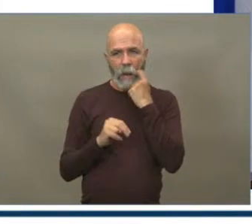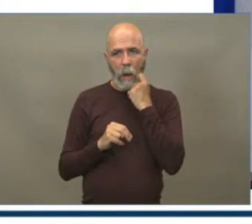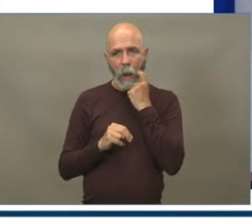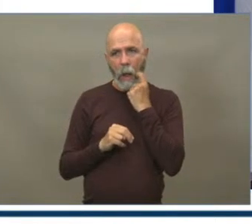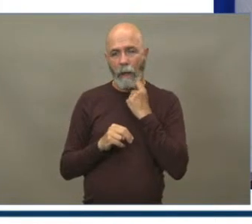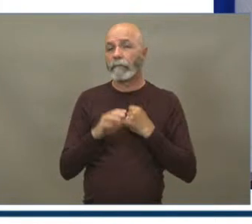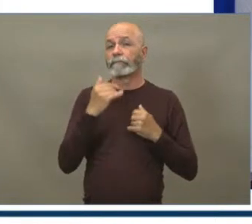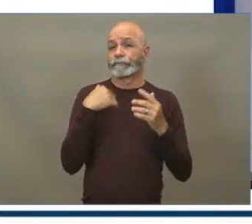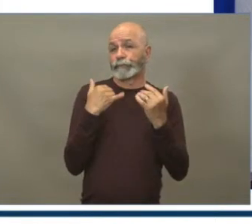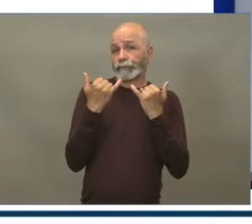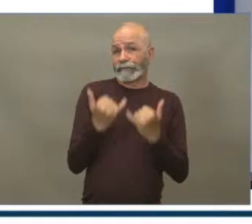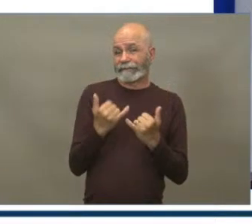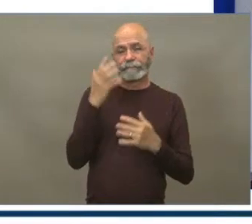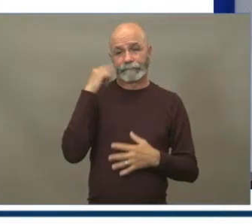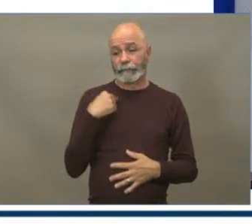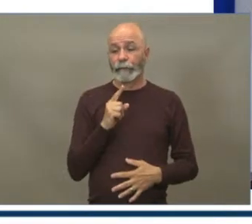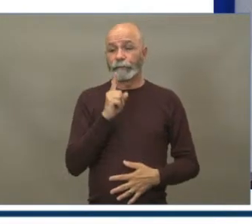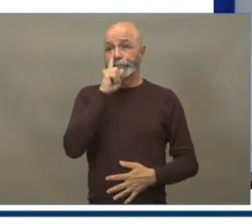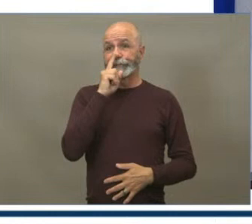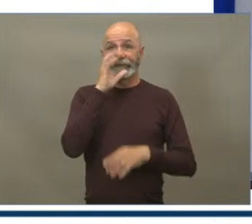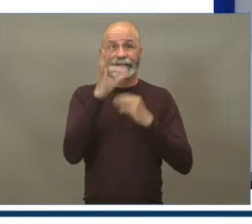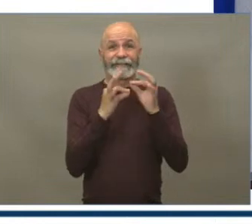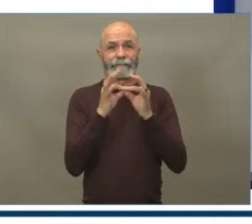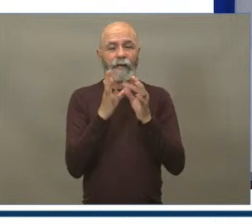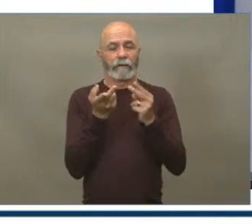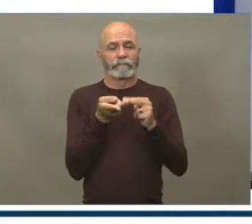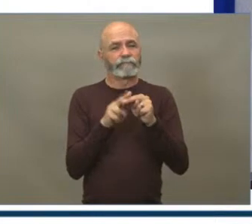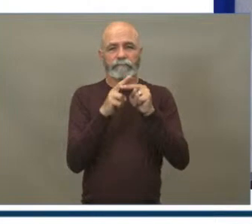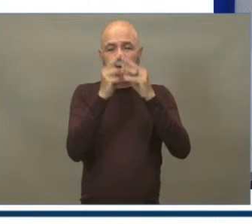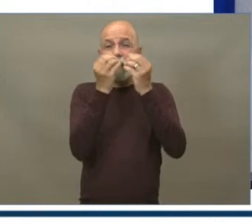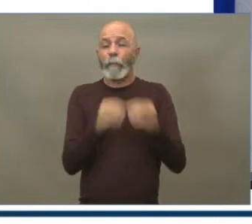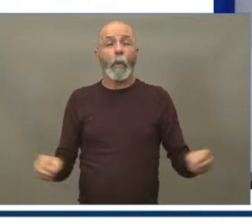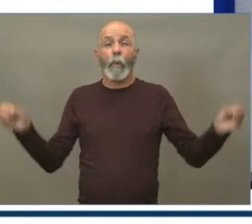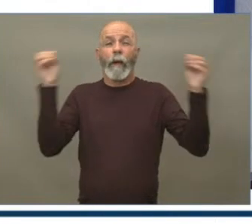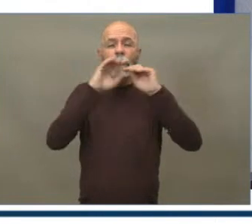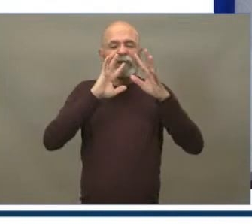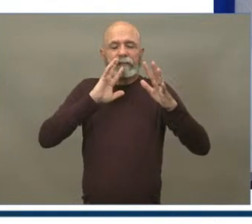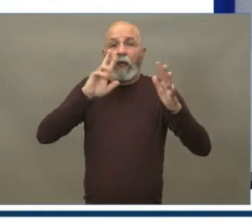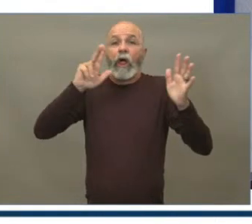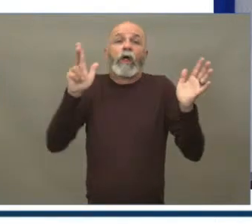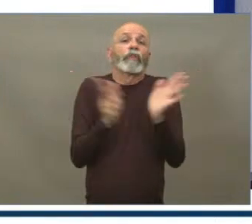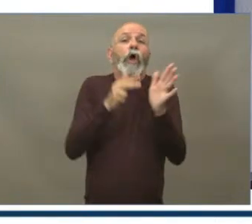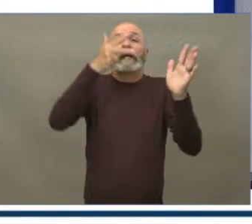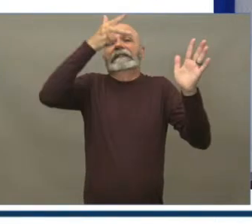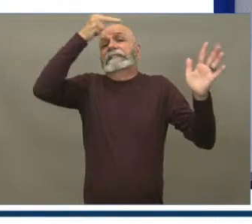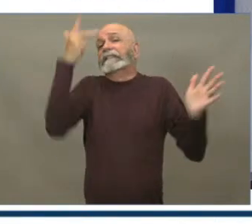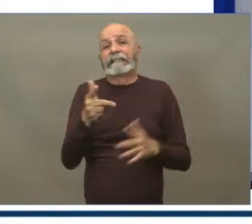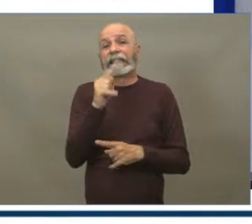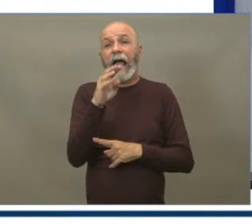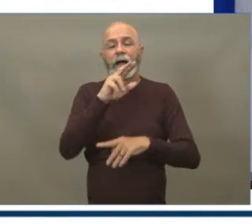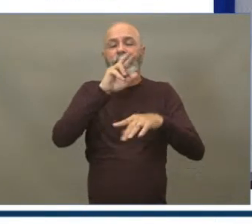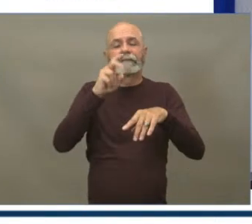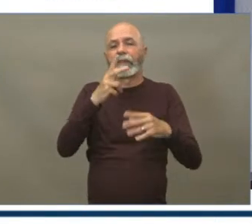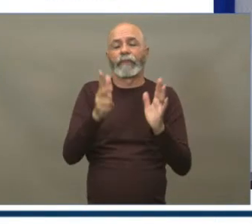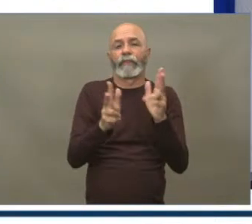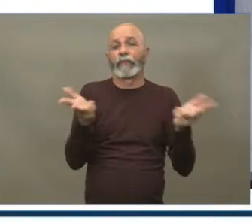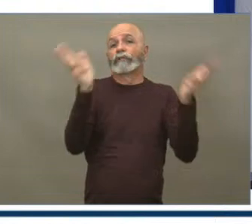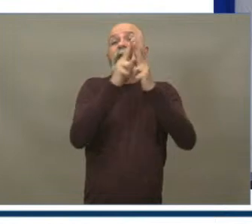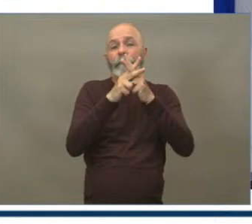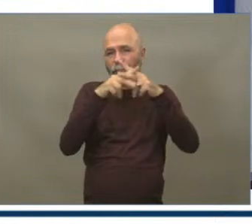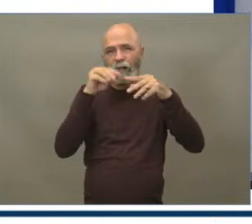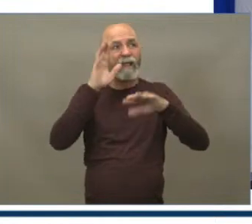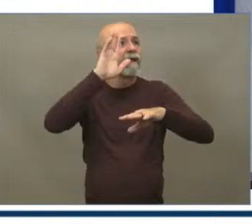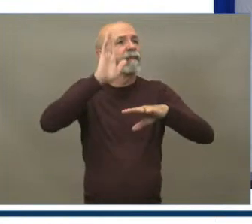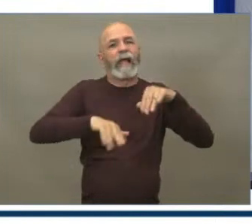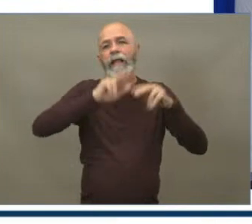like I said, 3 times the national average in Nova Scotia. We continue to make tests available widely. We understand